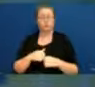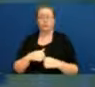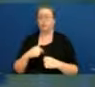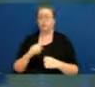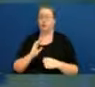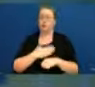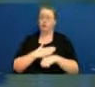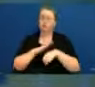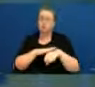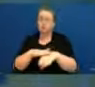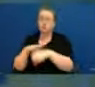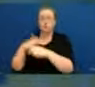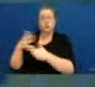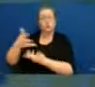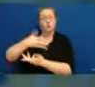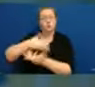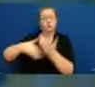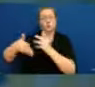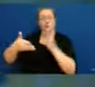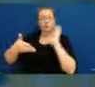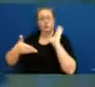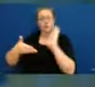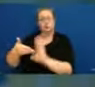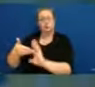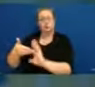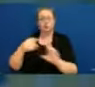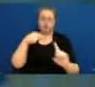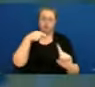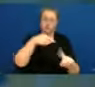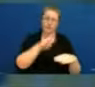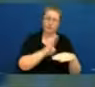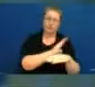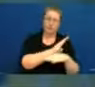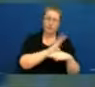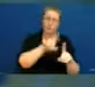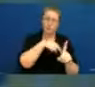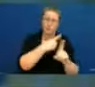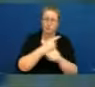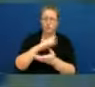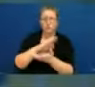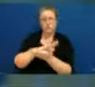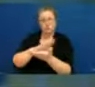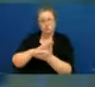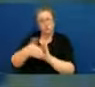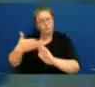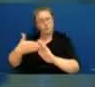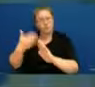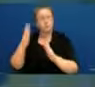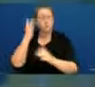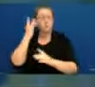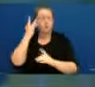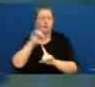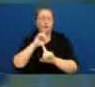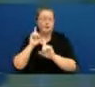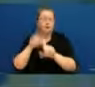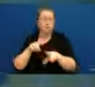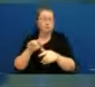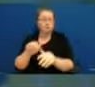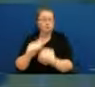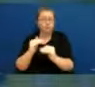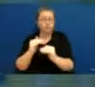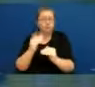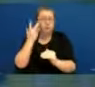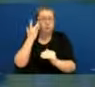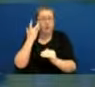are asking people to limit their social interactions, why we put in the orders we put in the last week.